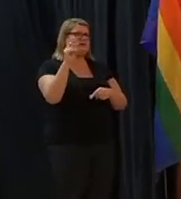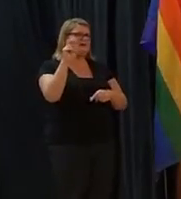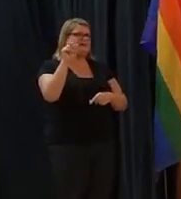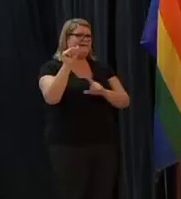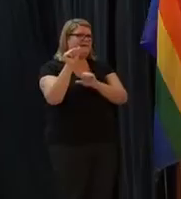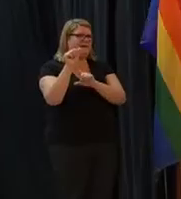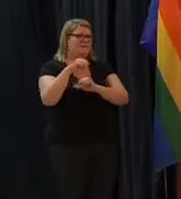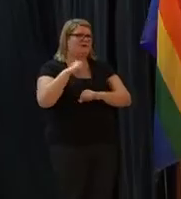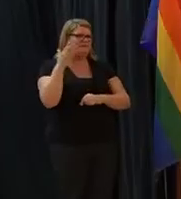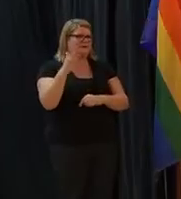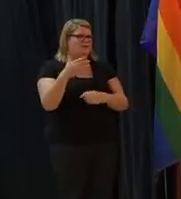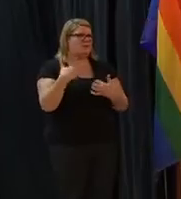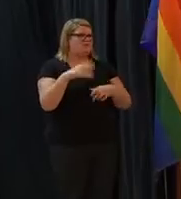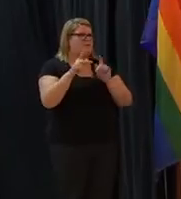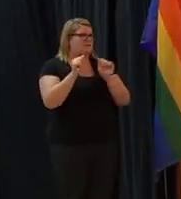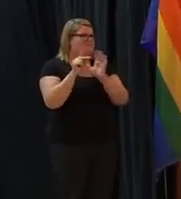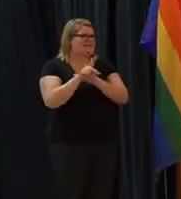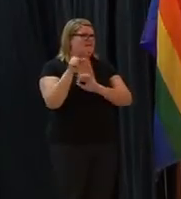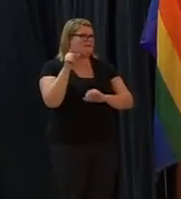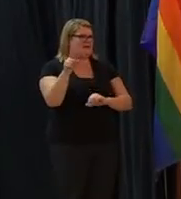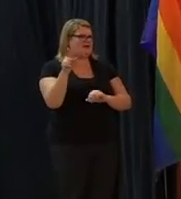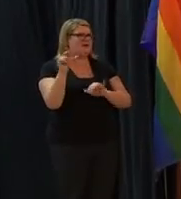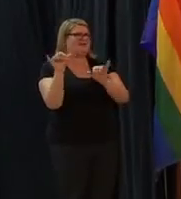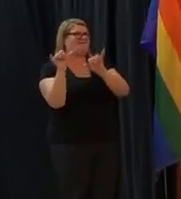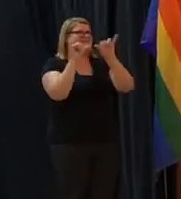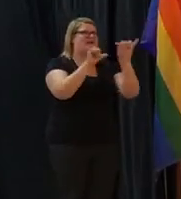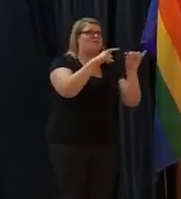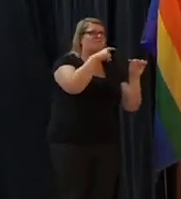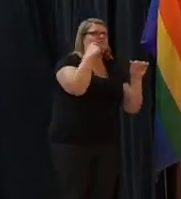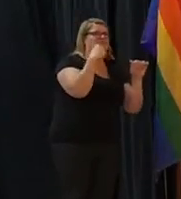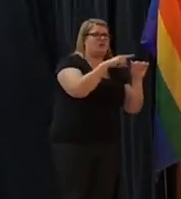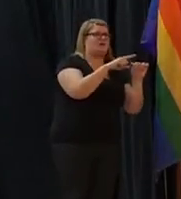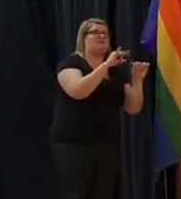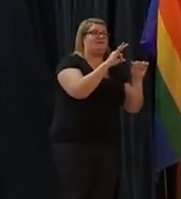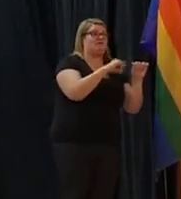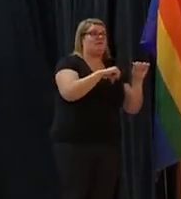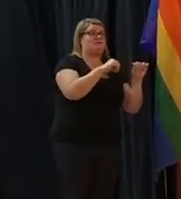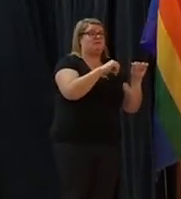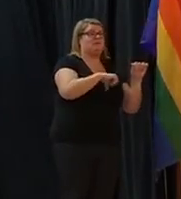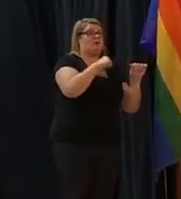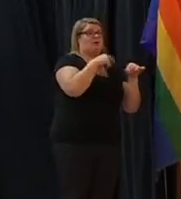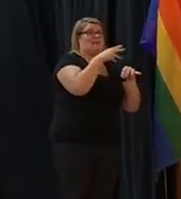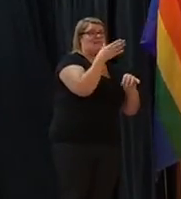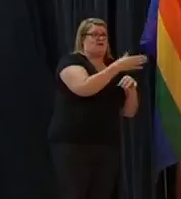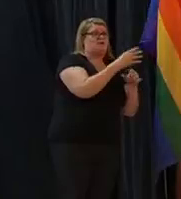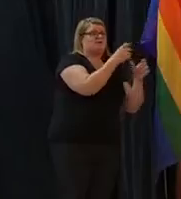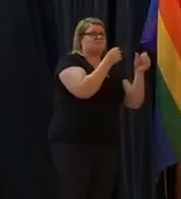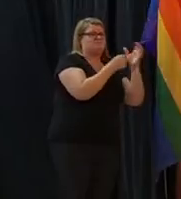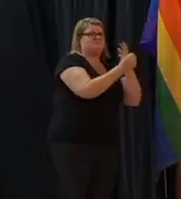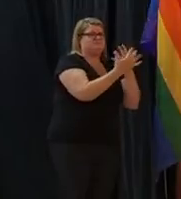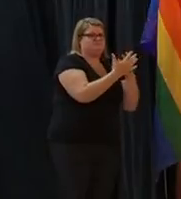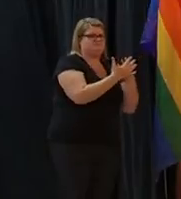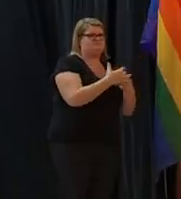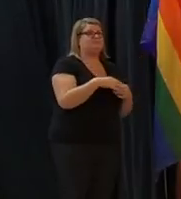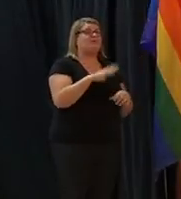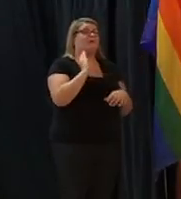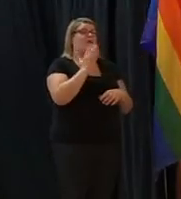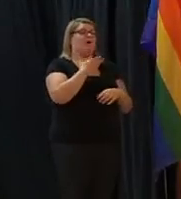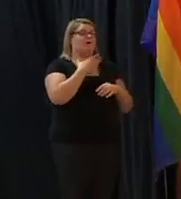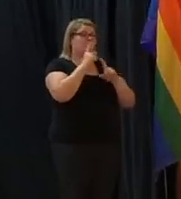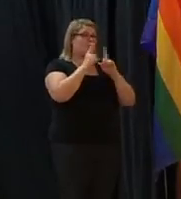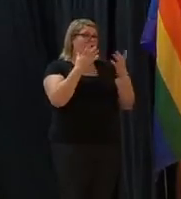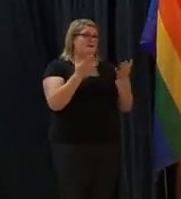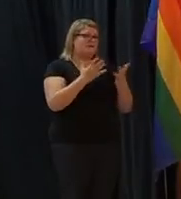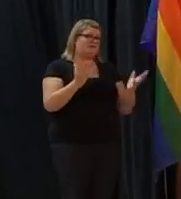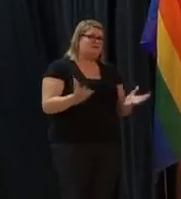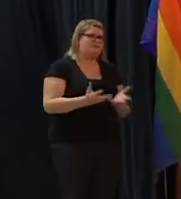sentence, is different from Pride in Russia, that means a prison sentence. Our mission in San Diego Pride is to foster